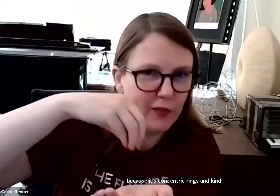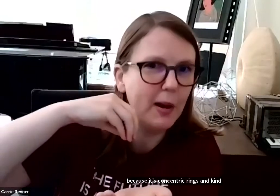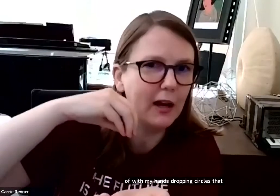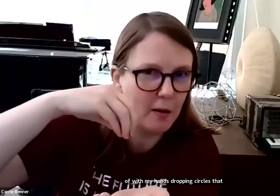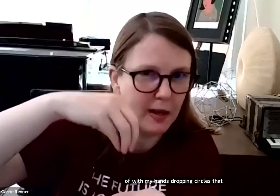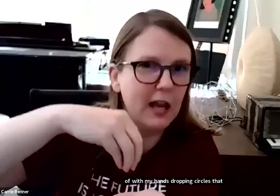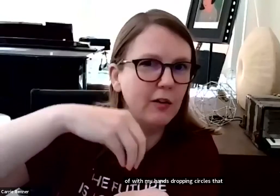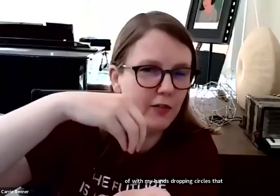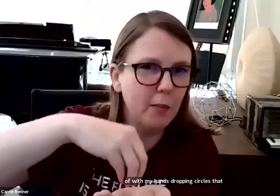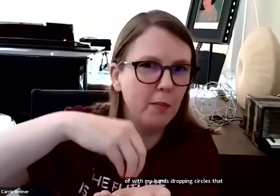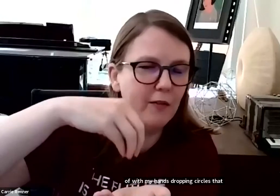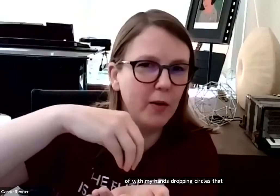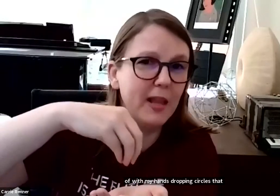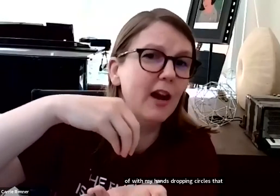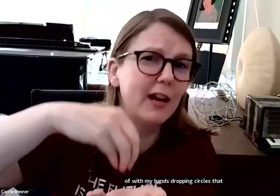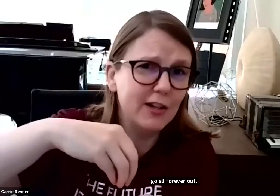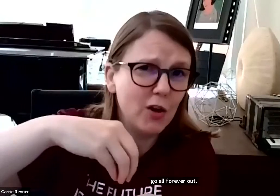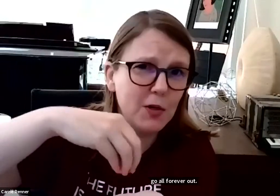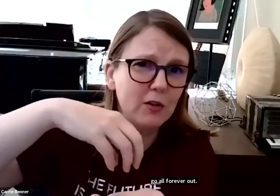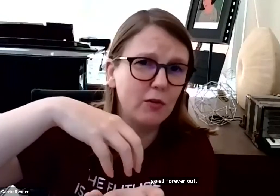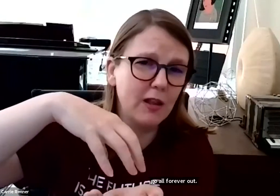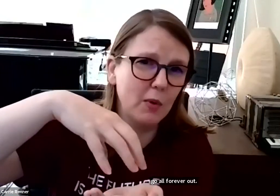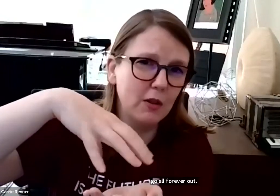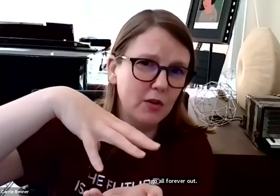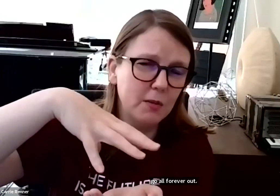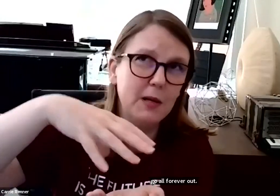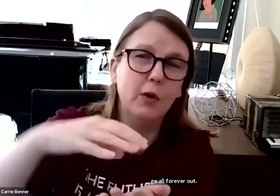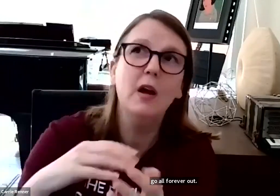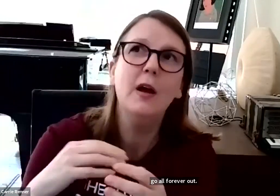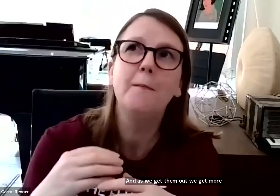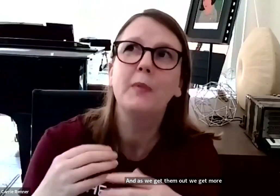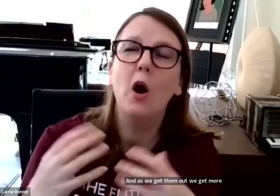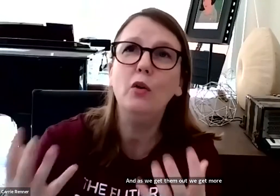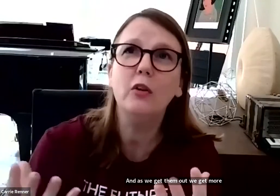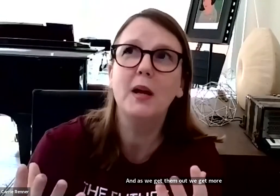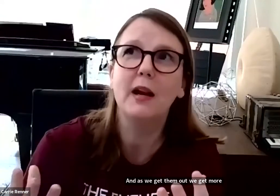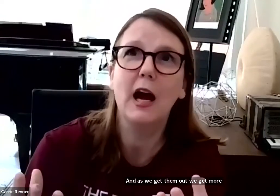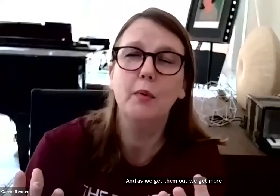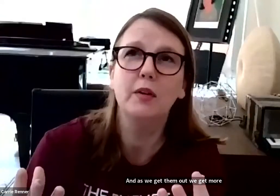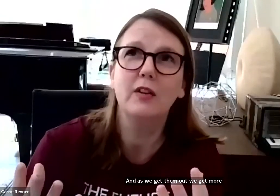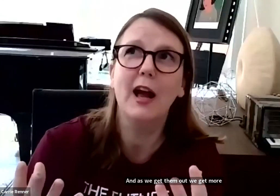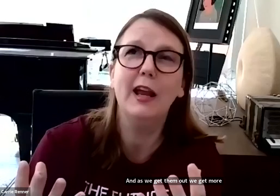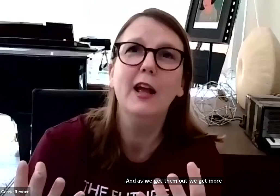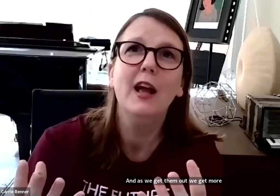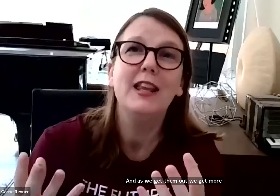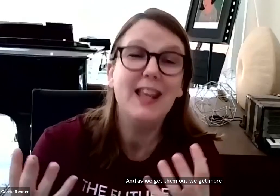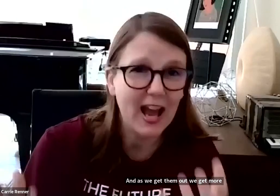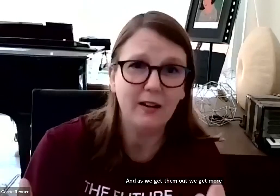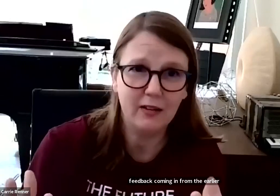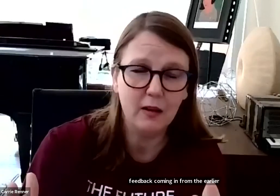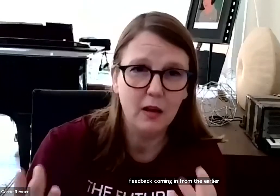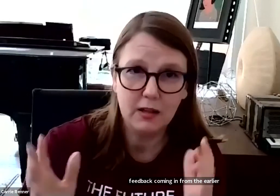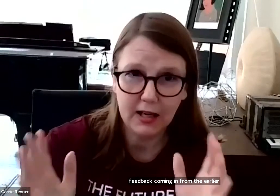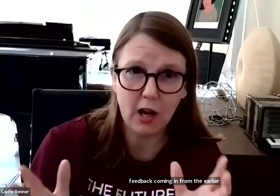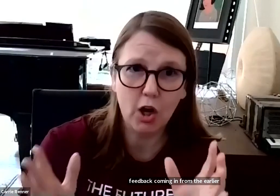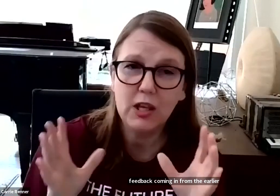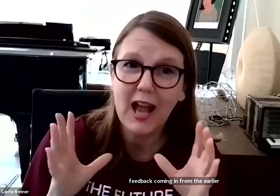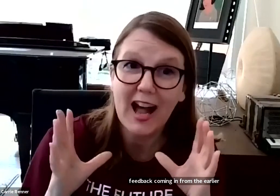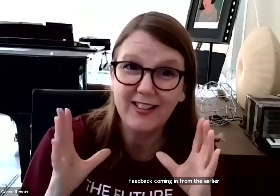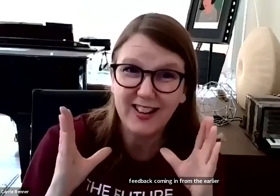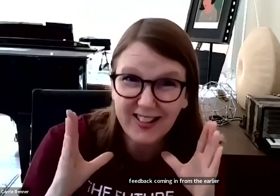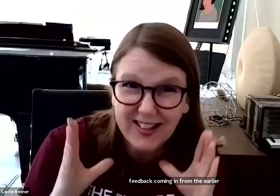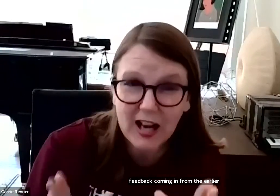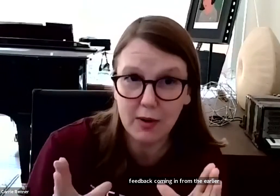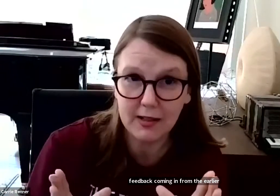we get more feedback coming in from the early adopters right the way through to people. Ultimately, I would say, yes,